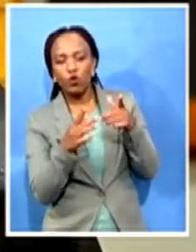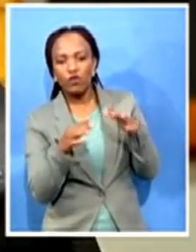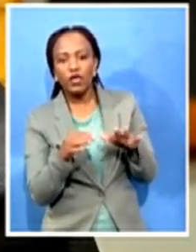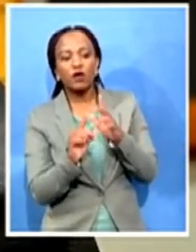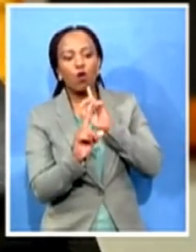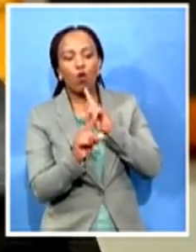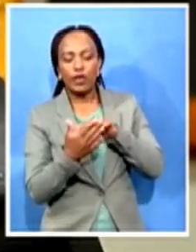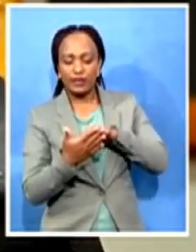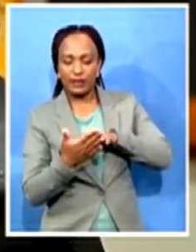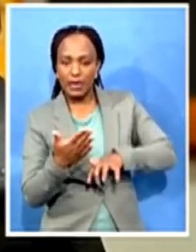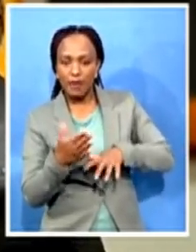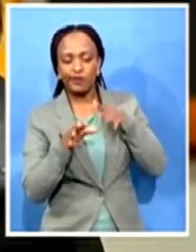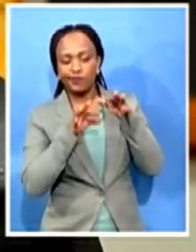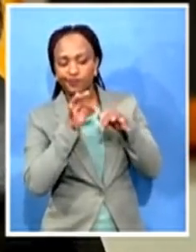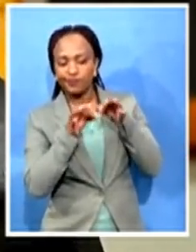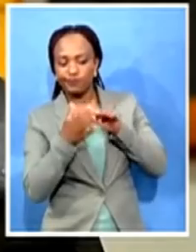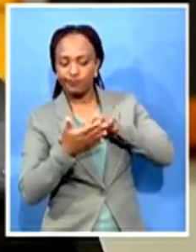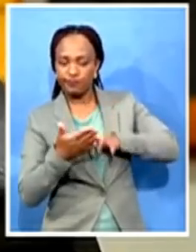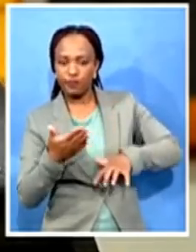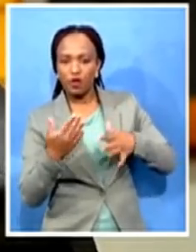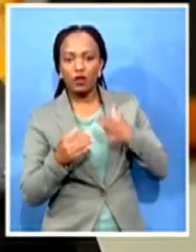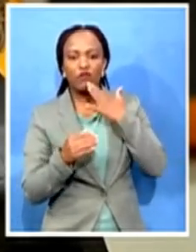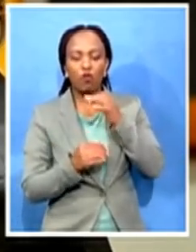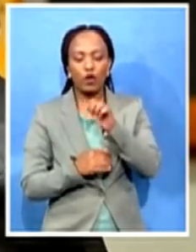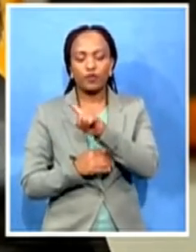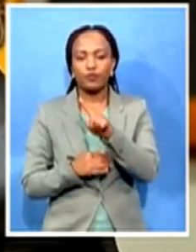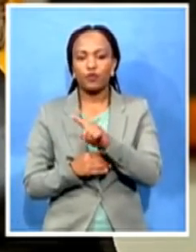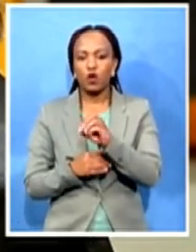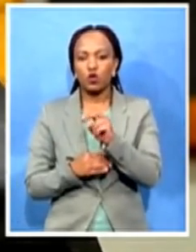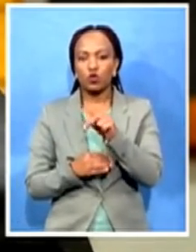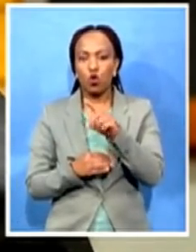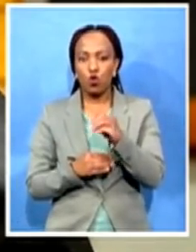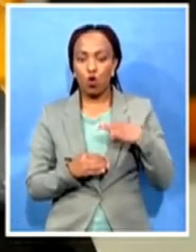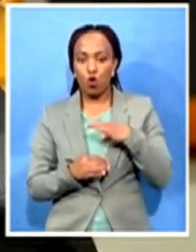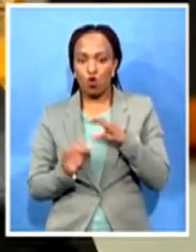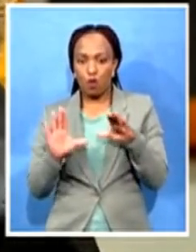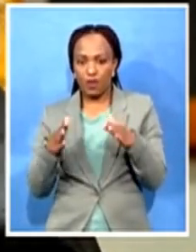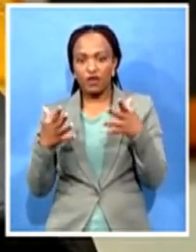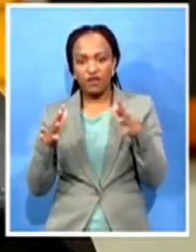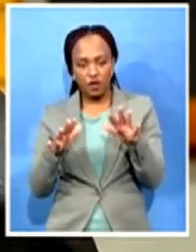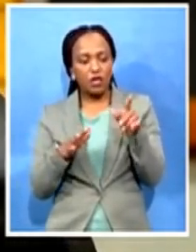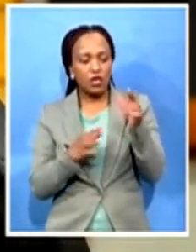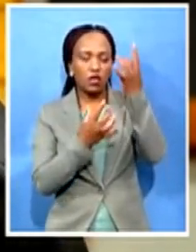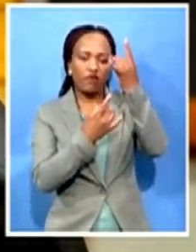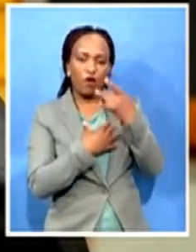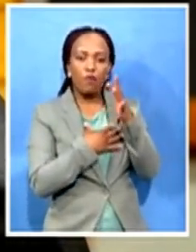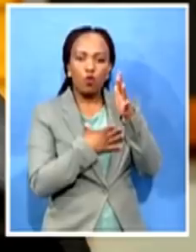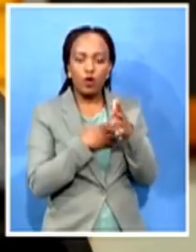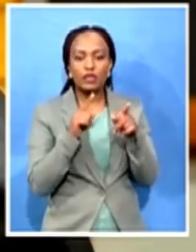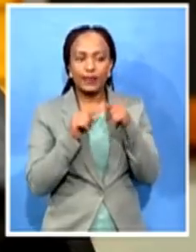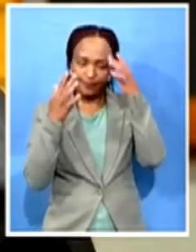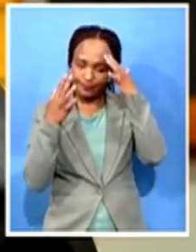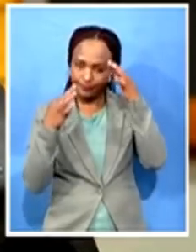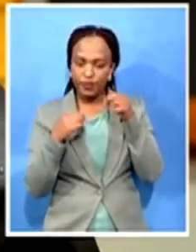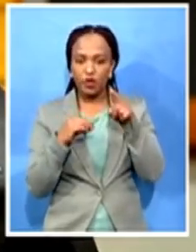relating from the Zondo Commission, etc. He said he'd then let us know if and when a decision was made to prosecute or to add him